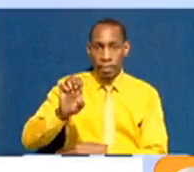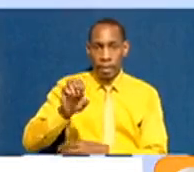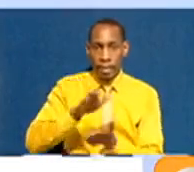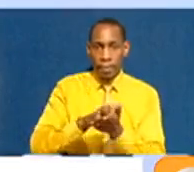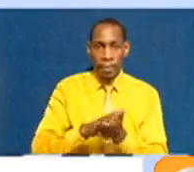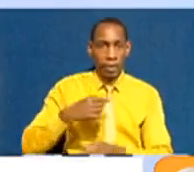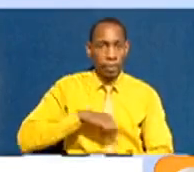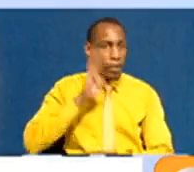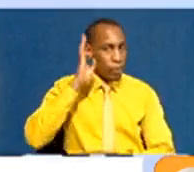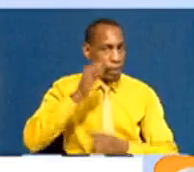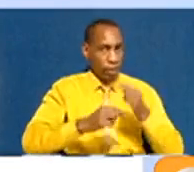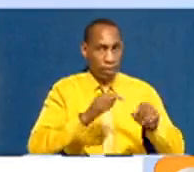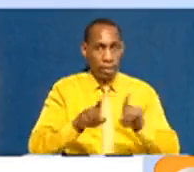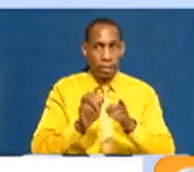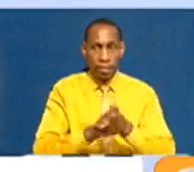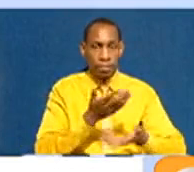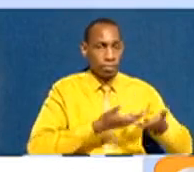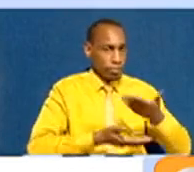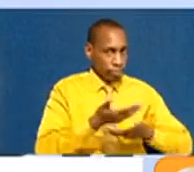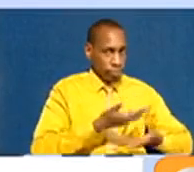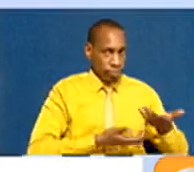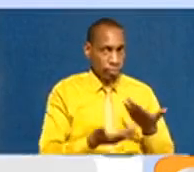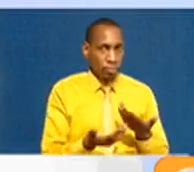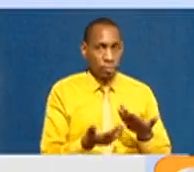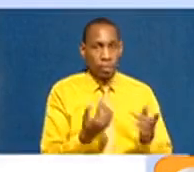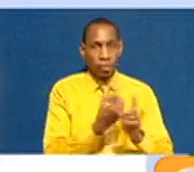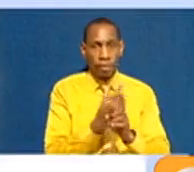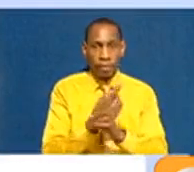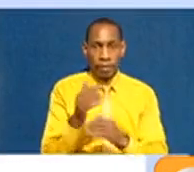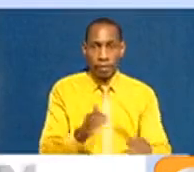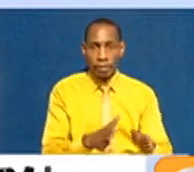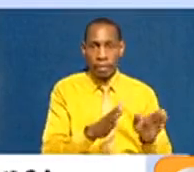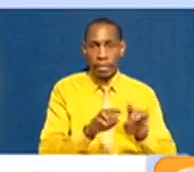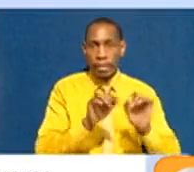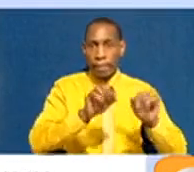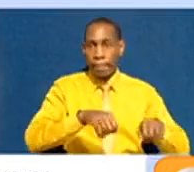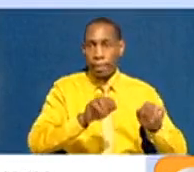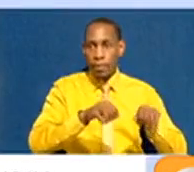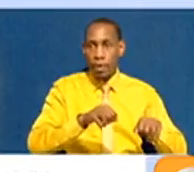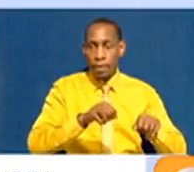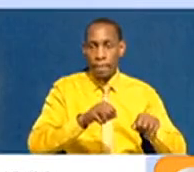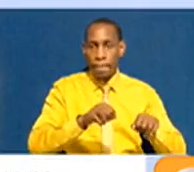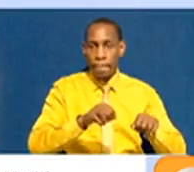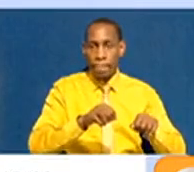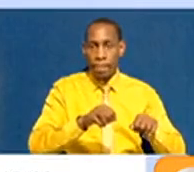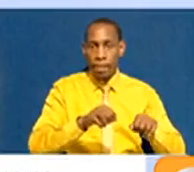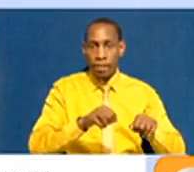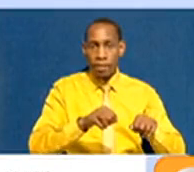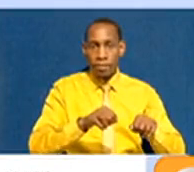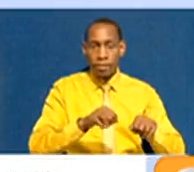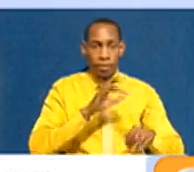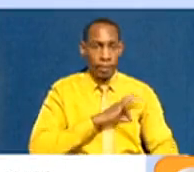shall proceed to also engage in other avenues where we can be able to ride